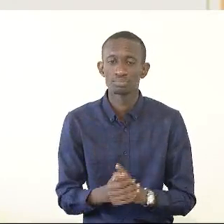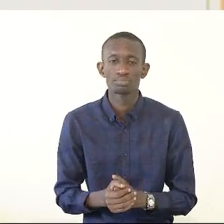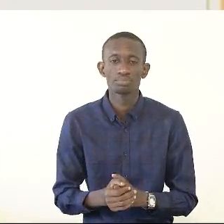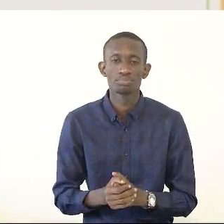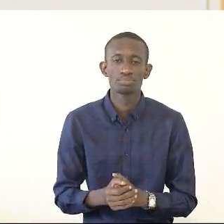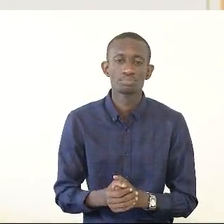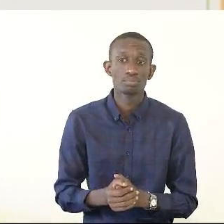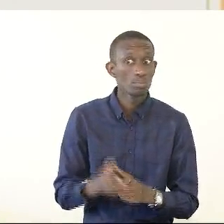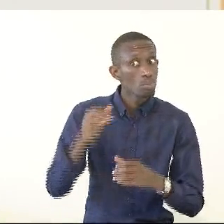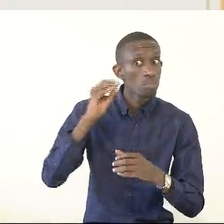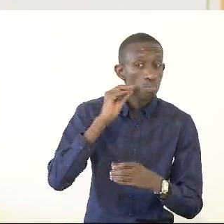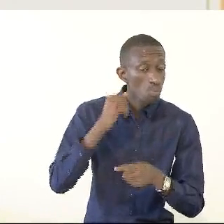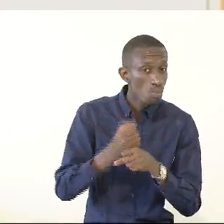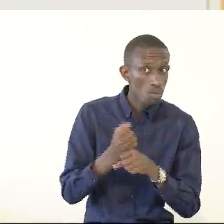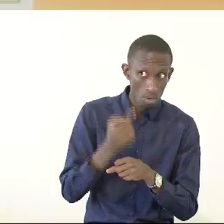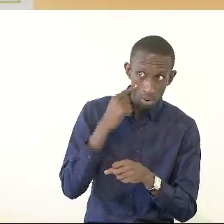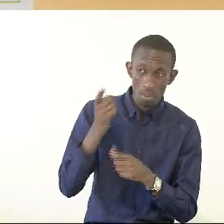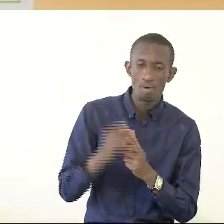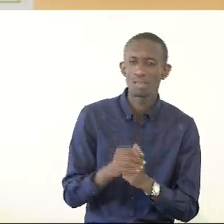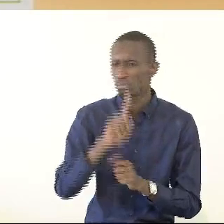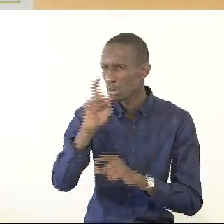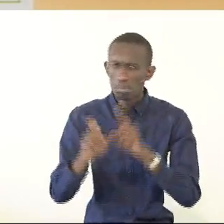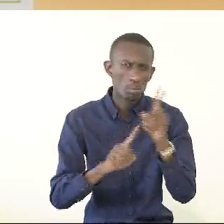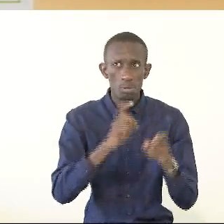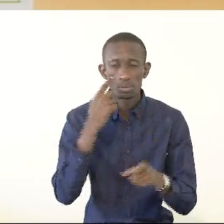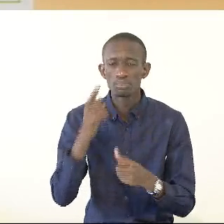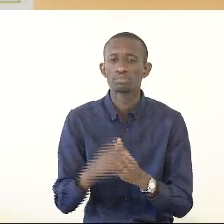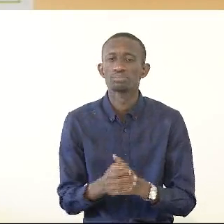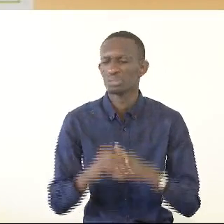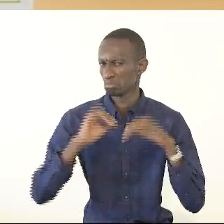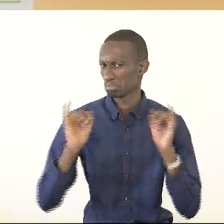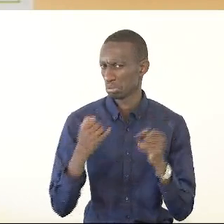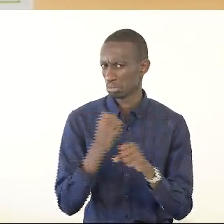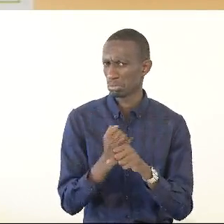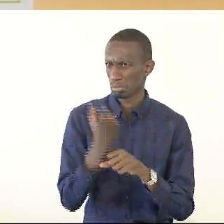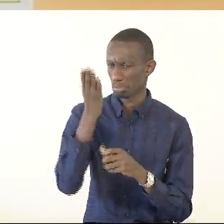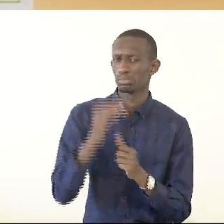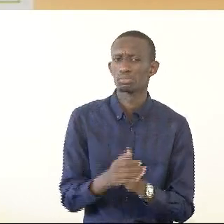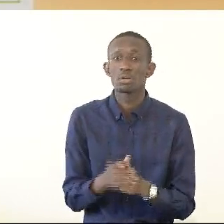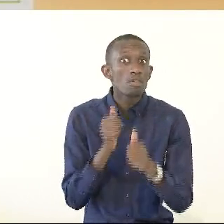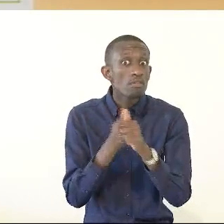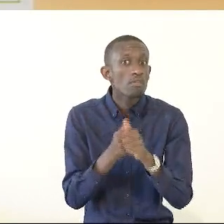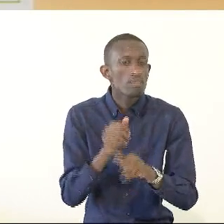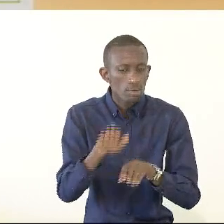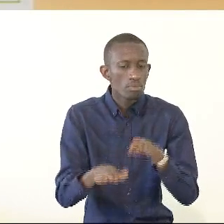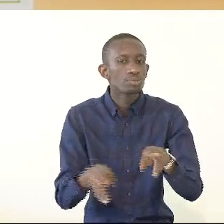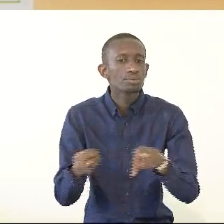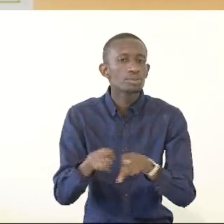you will get some questions, and then you work on them by following the same steps we've used